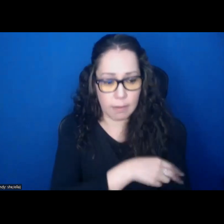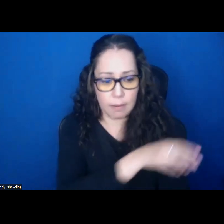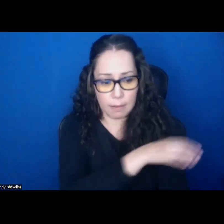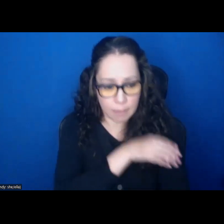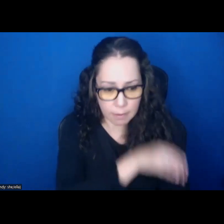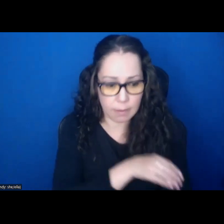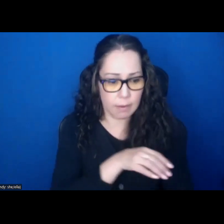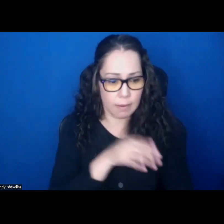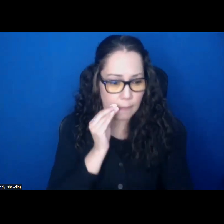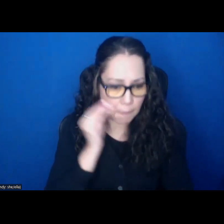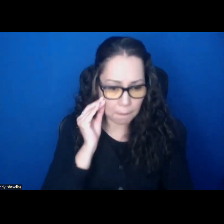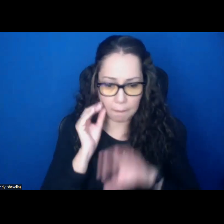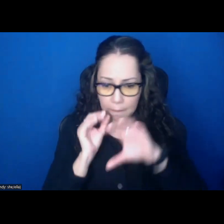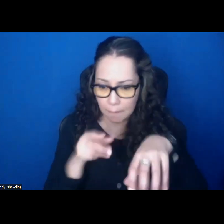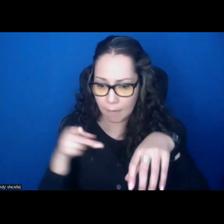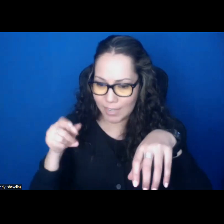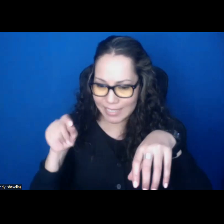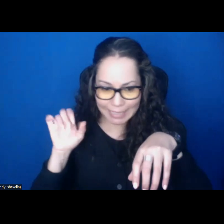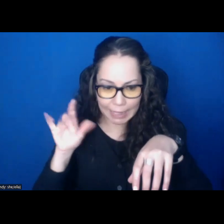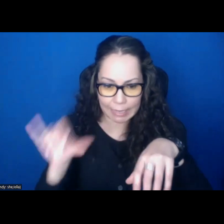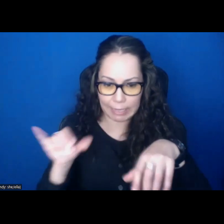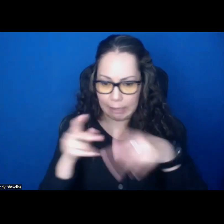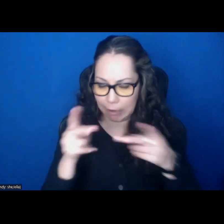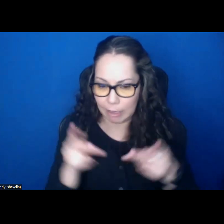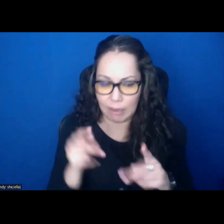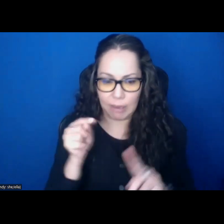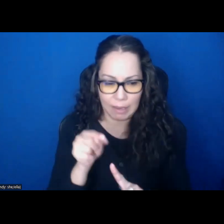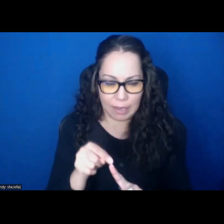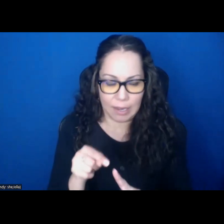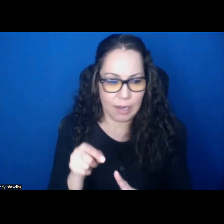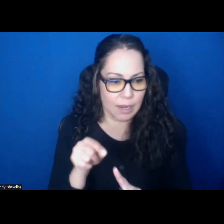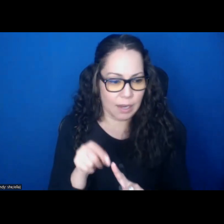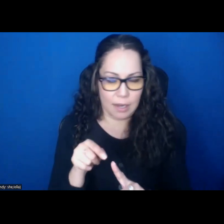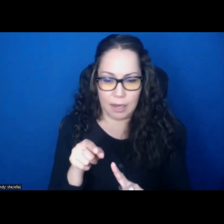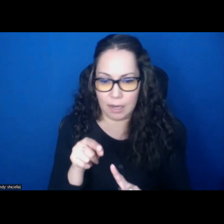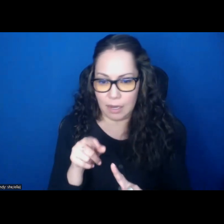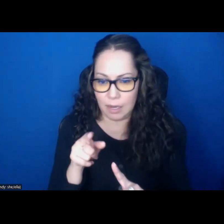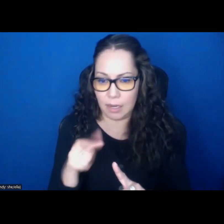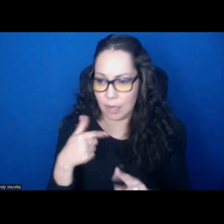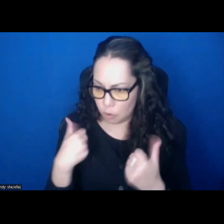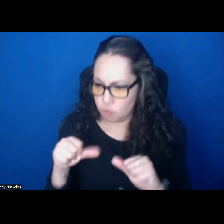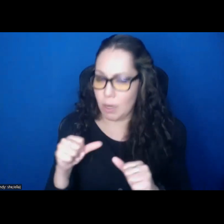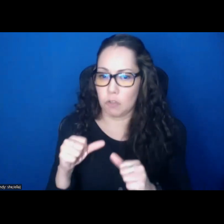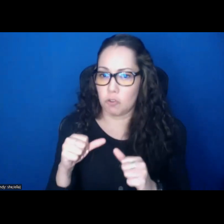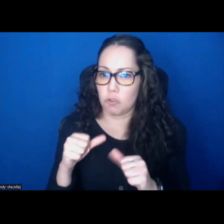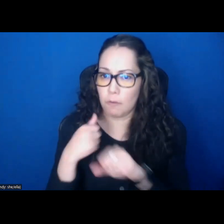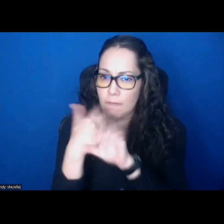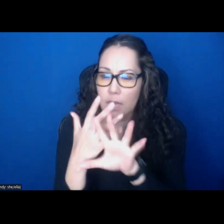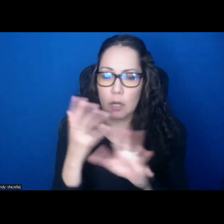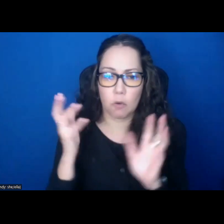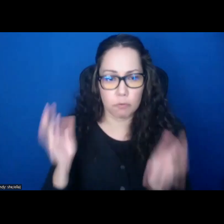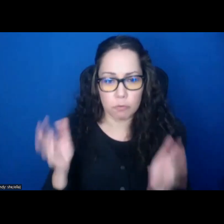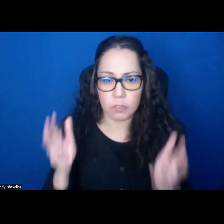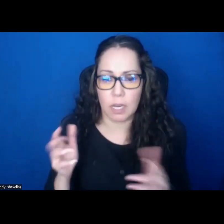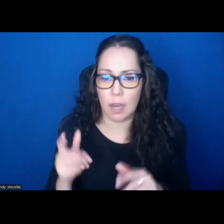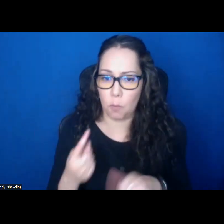and gave some ideas on how to facilitate some communication by video chat with me and Joan, which we did one